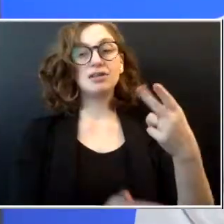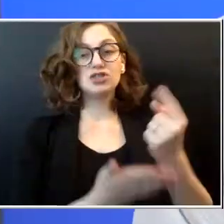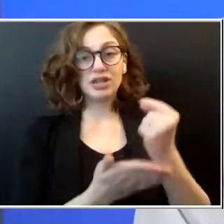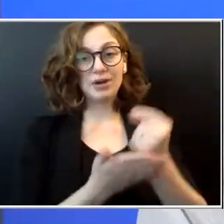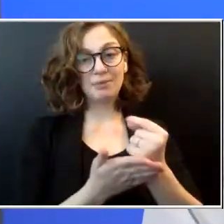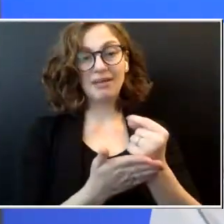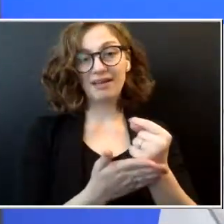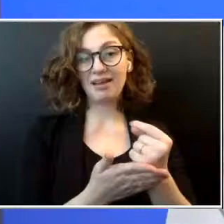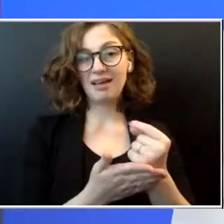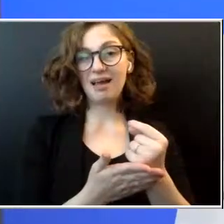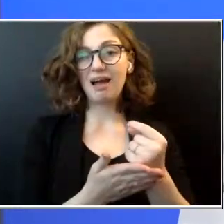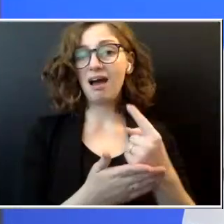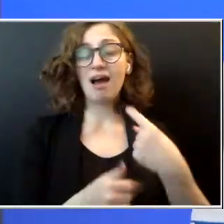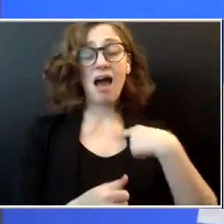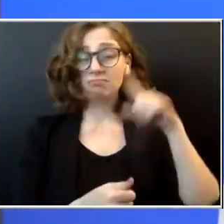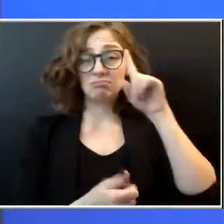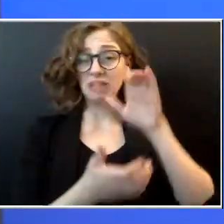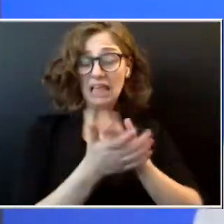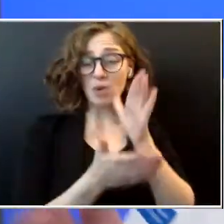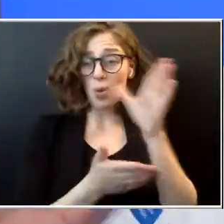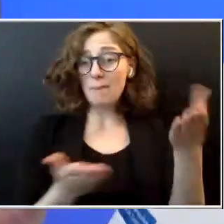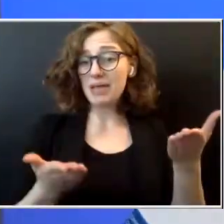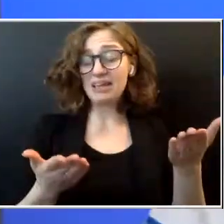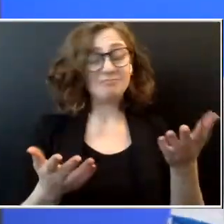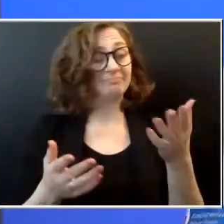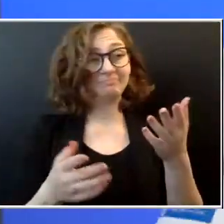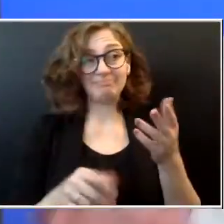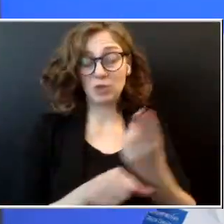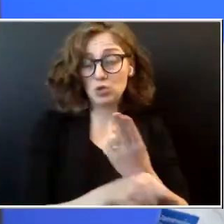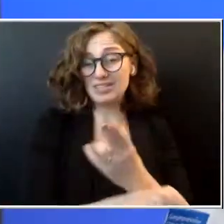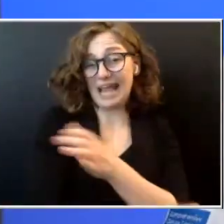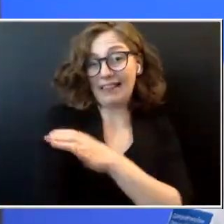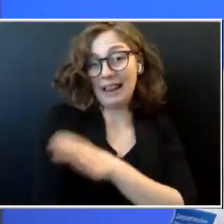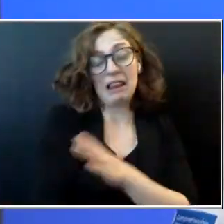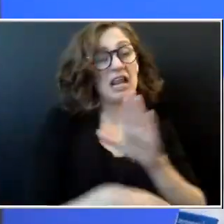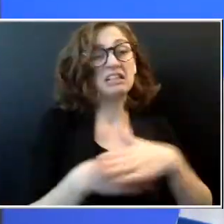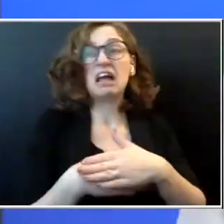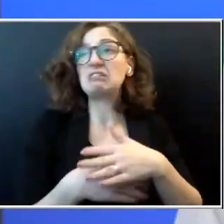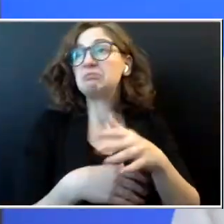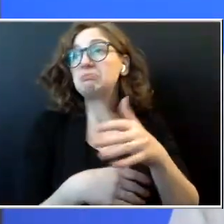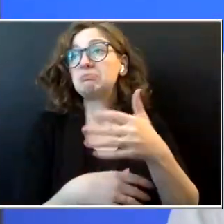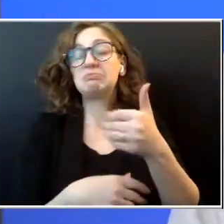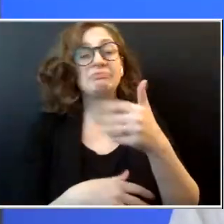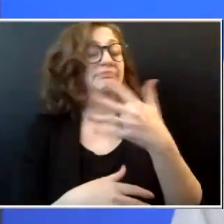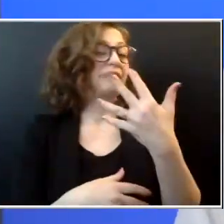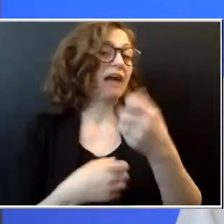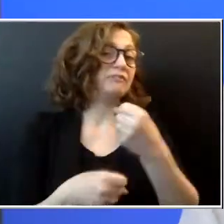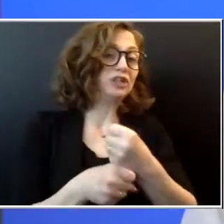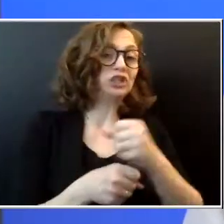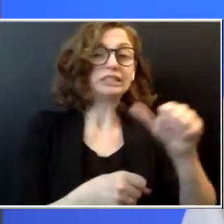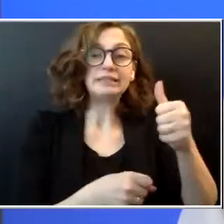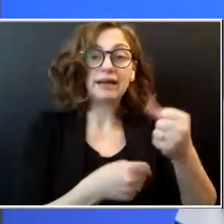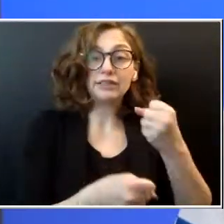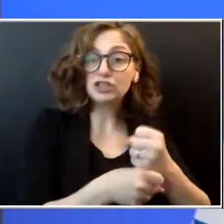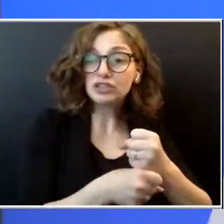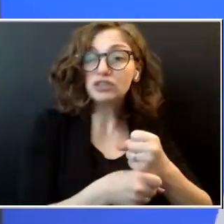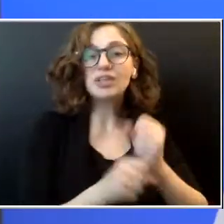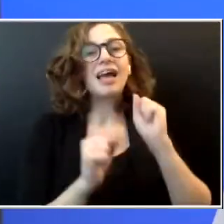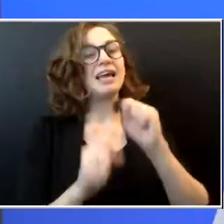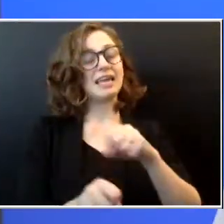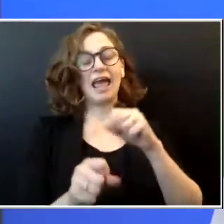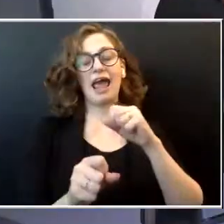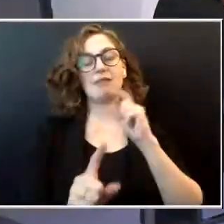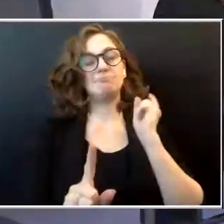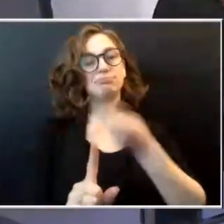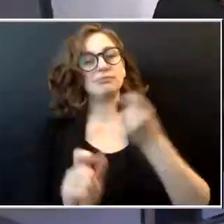to clinic in the next 5 to 10 years, it will deliver all the radiation dose for a cancer in about 1 second in just 1 session. That